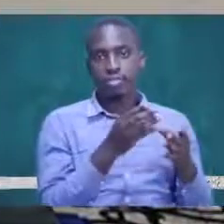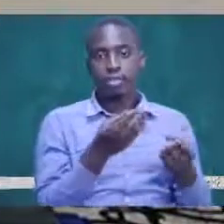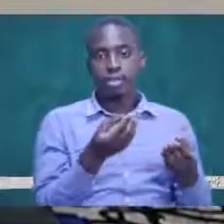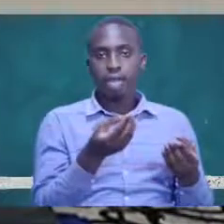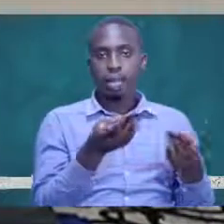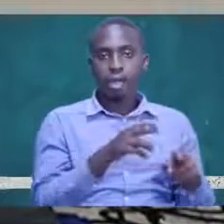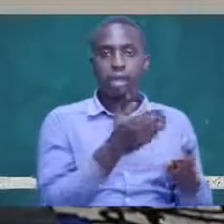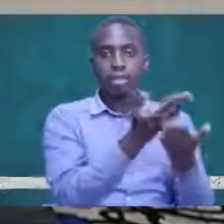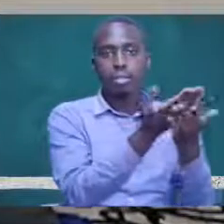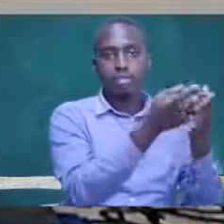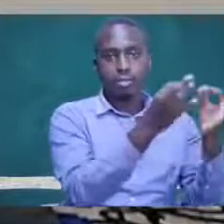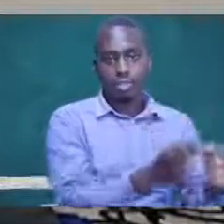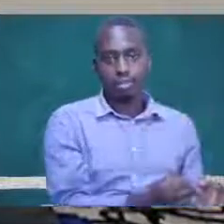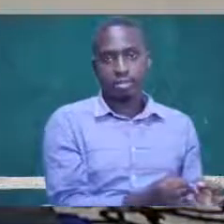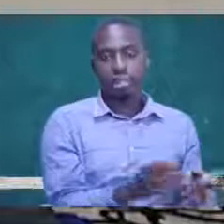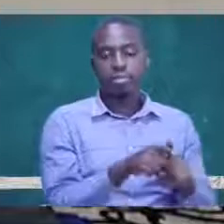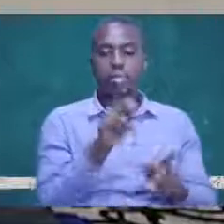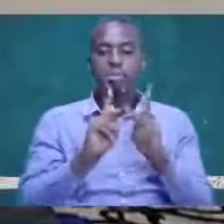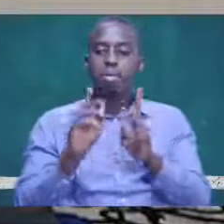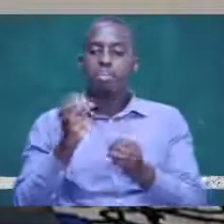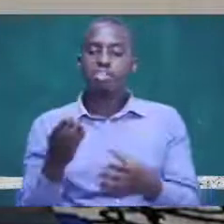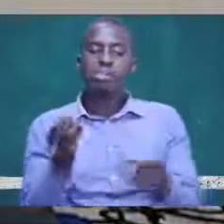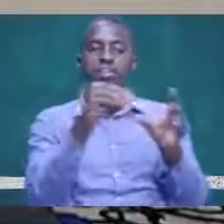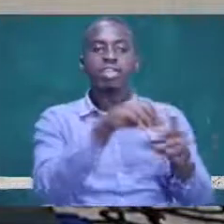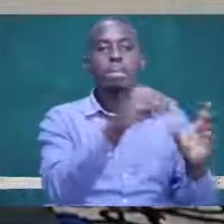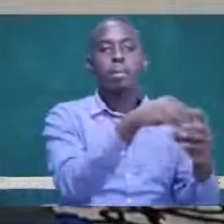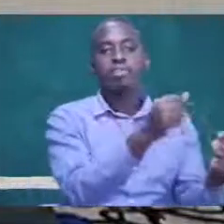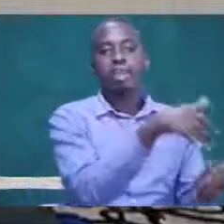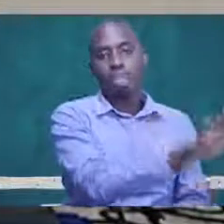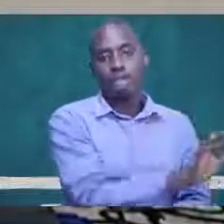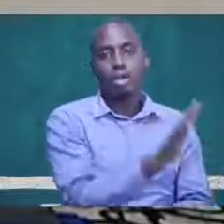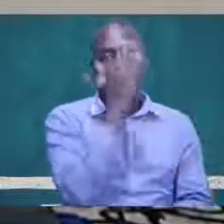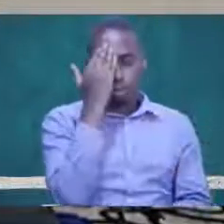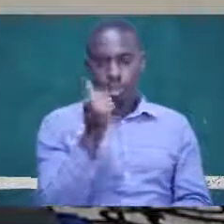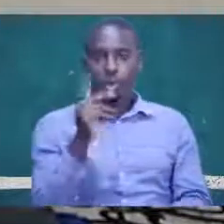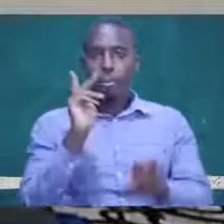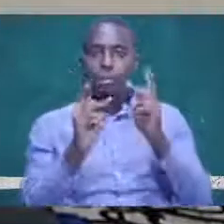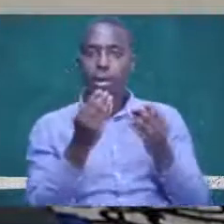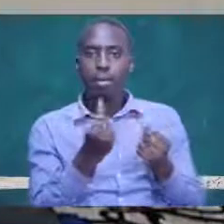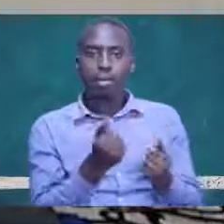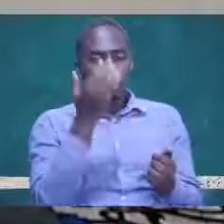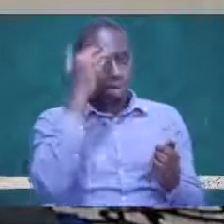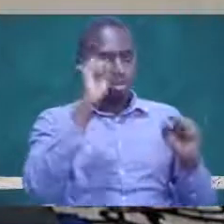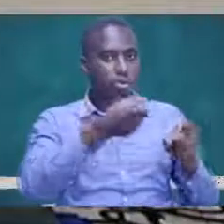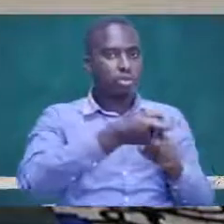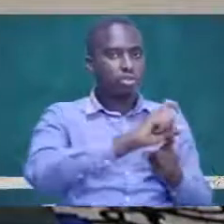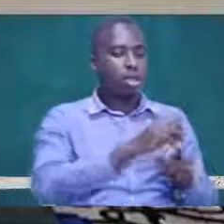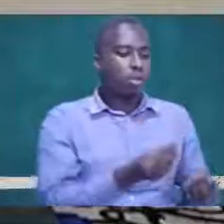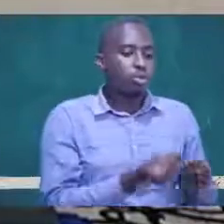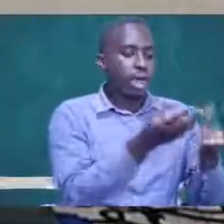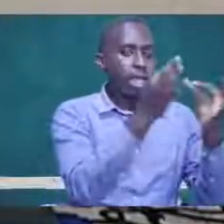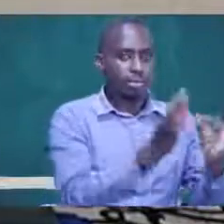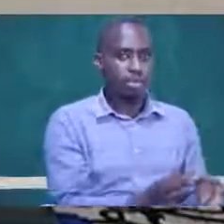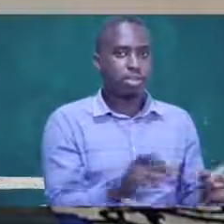goods, more people will invest in production. More people will invest in order to increase production, which